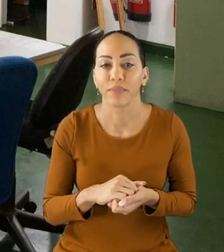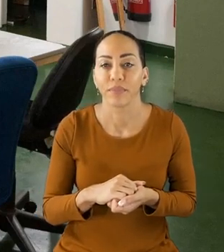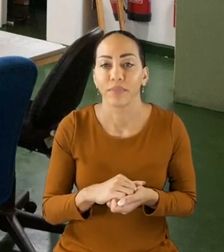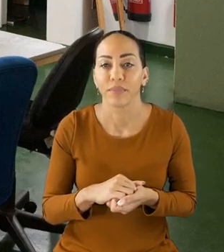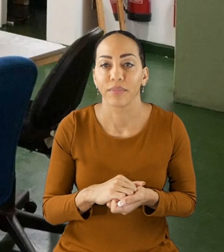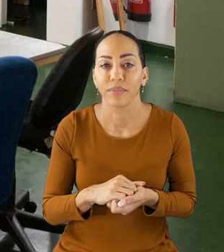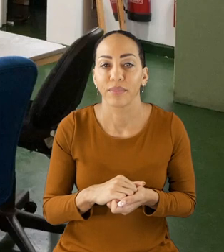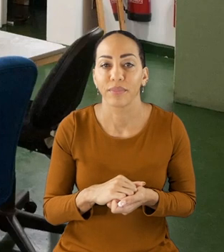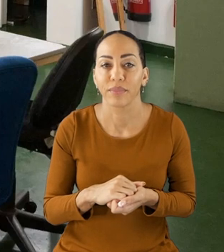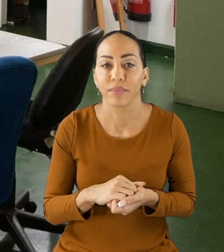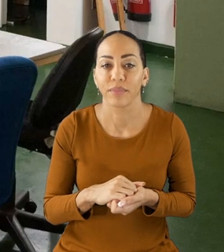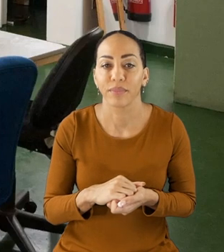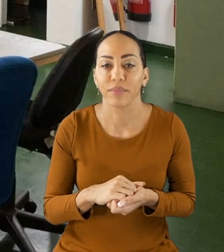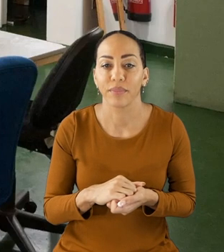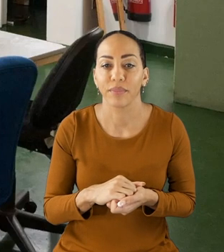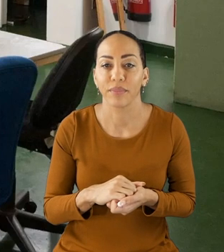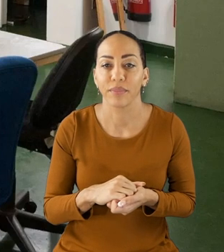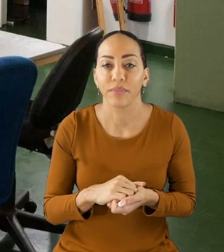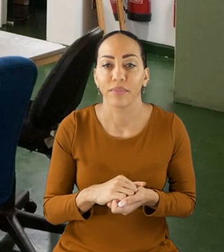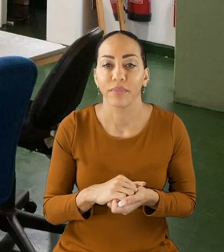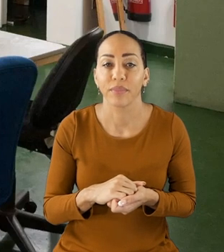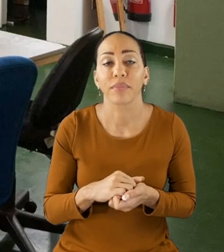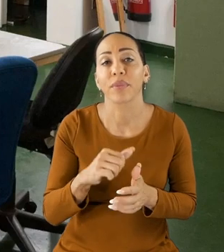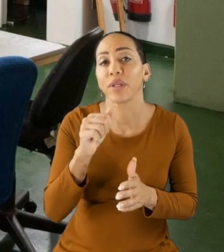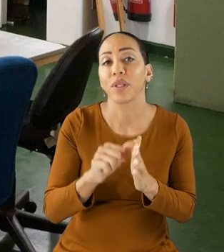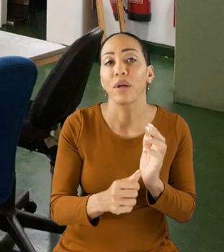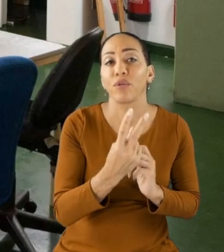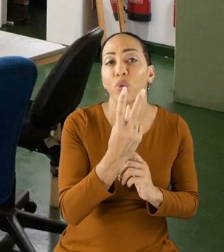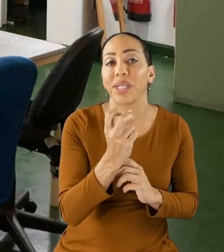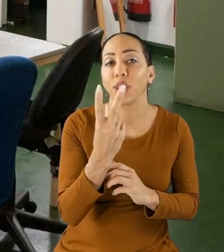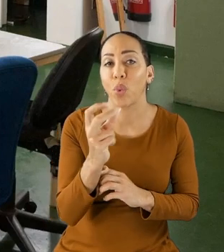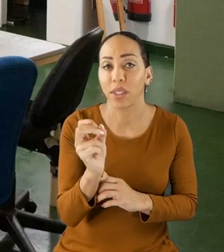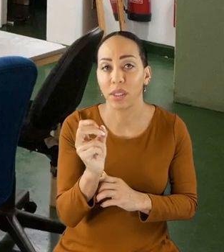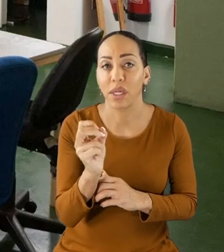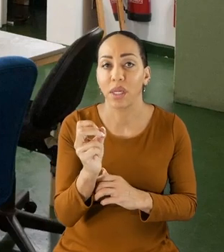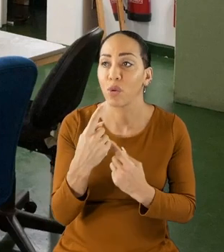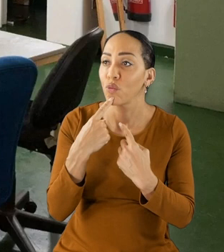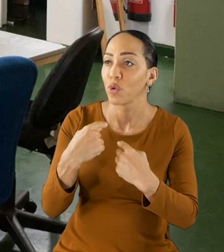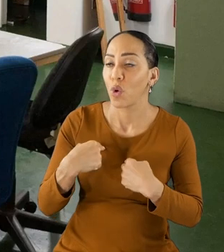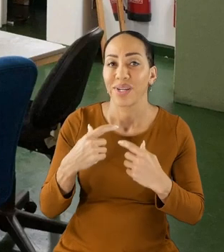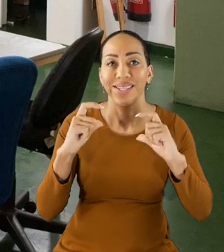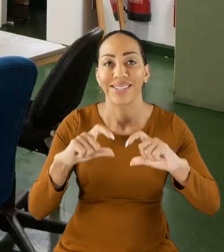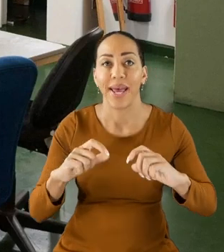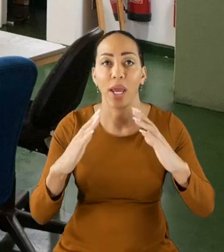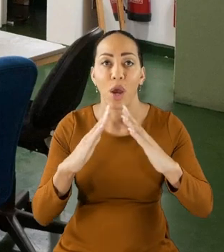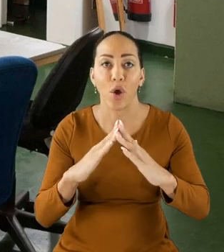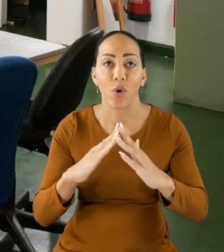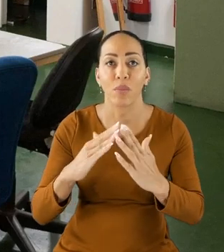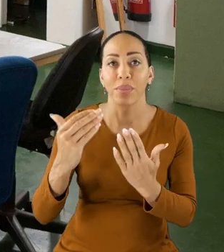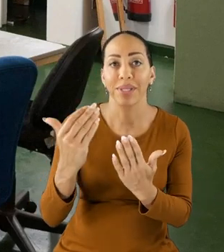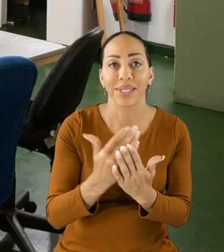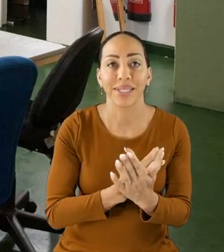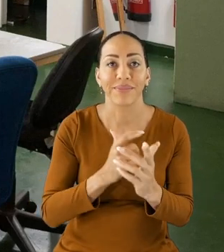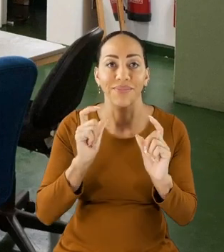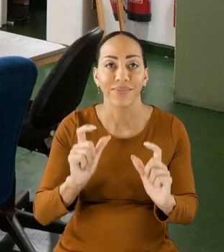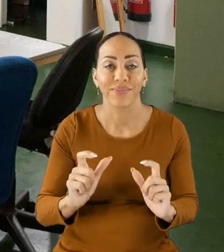Start with this one here, if I can manage this. Okay, here we are. So from the start of 2020, we were told to stay home, stay safe,